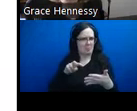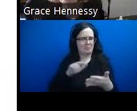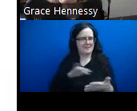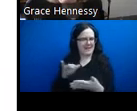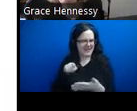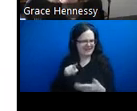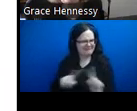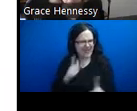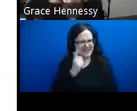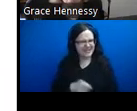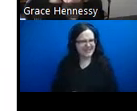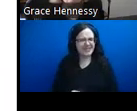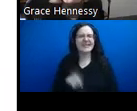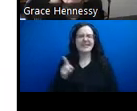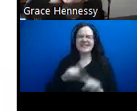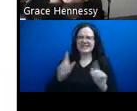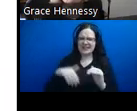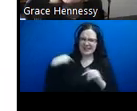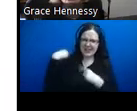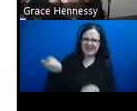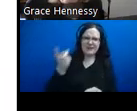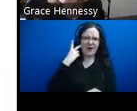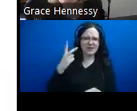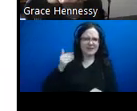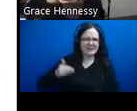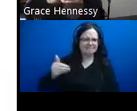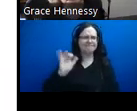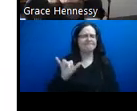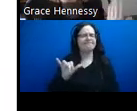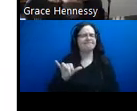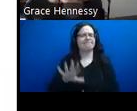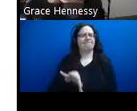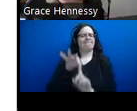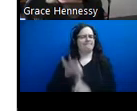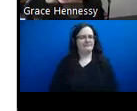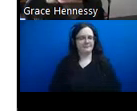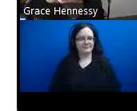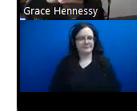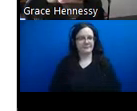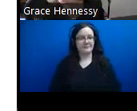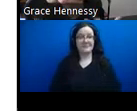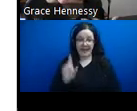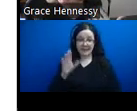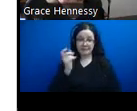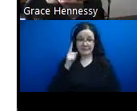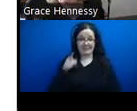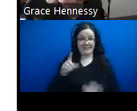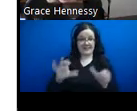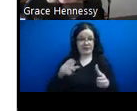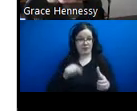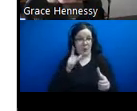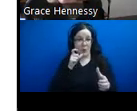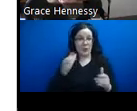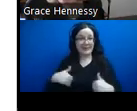little bit different than what we've seen in the other studies. So I think it just highlights really that, and these is also a group of young people, so that people are at